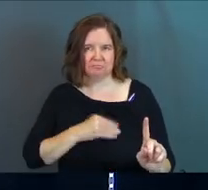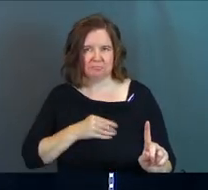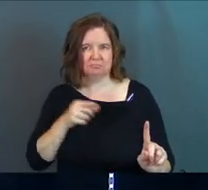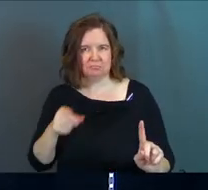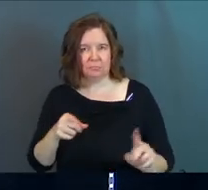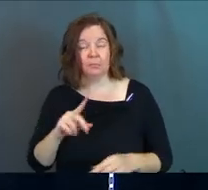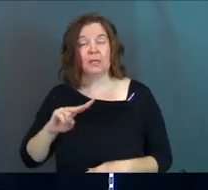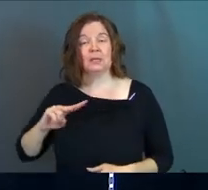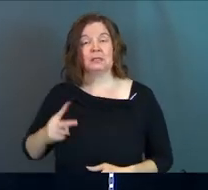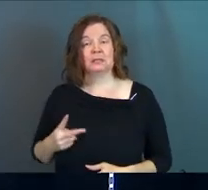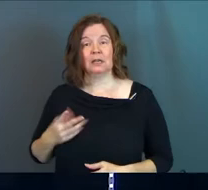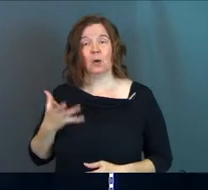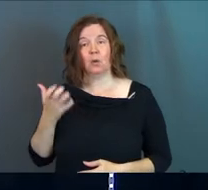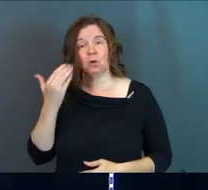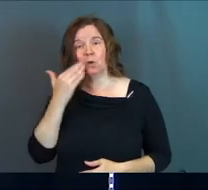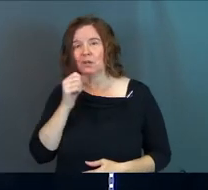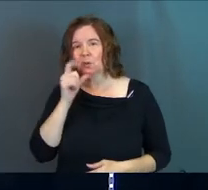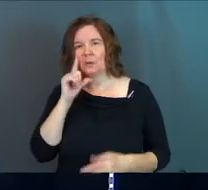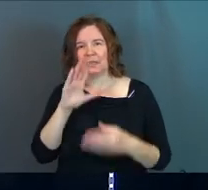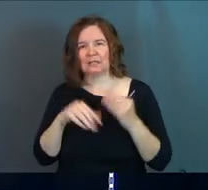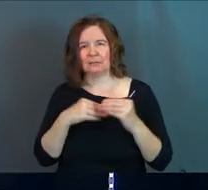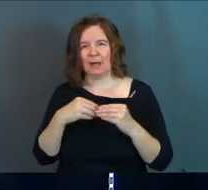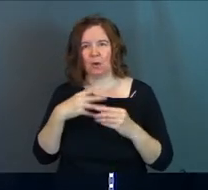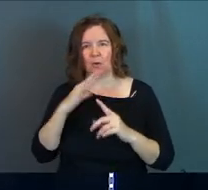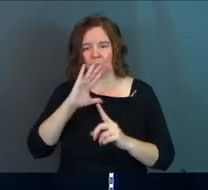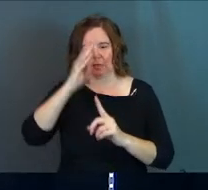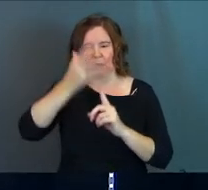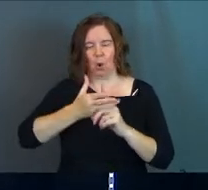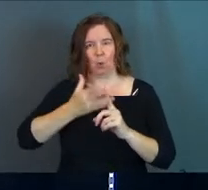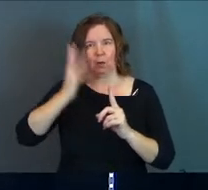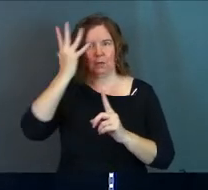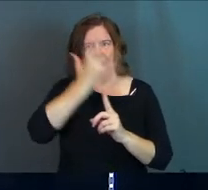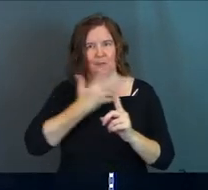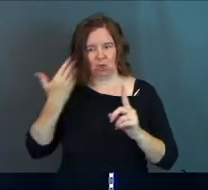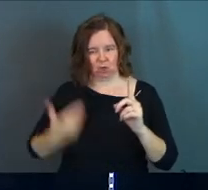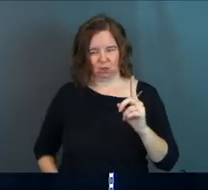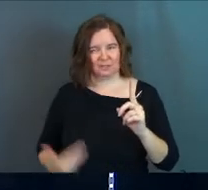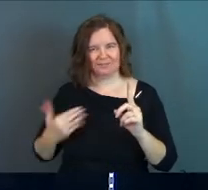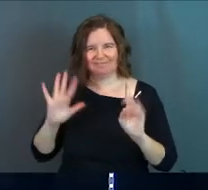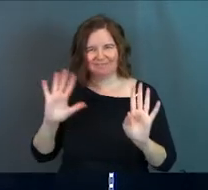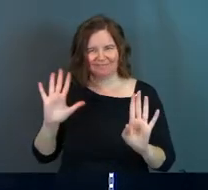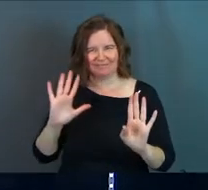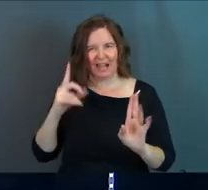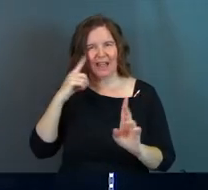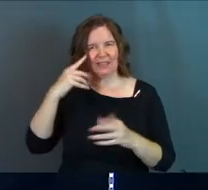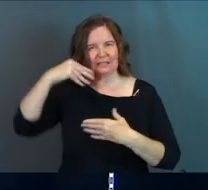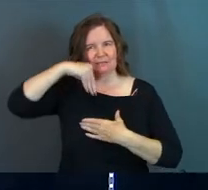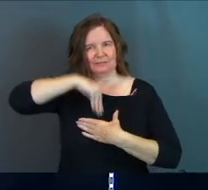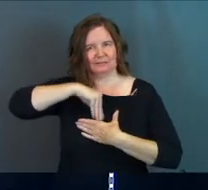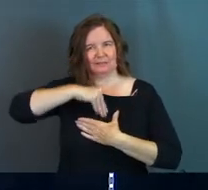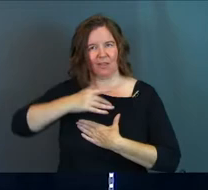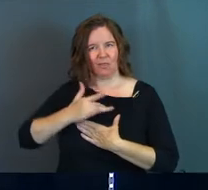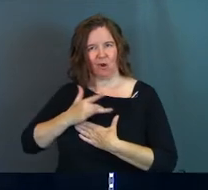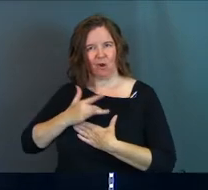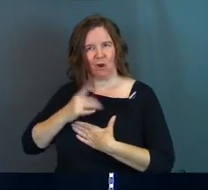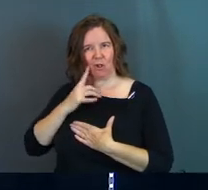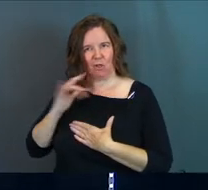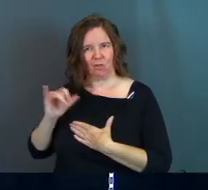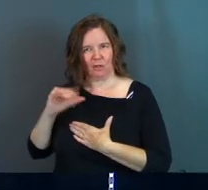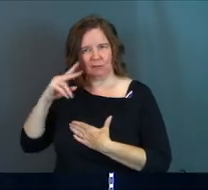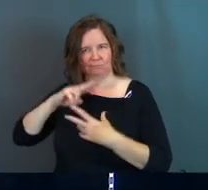Second thing I want you to know is I don't think it's about the outward appearance at all. I think it's about the heart. Amen.